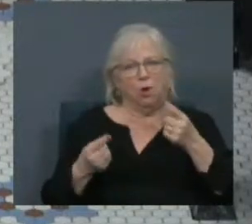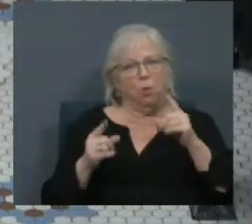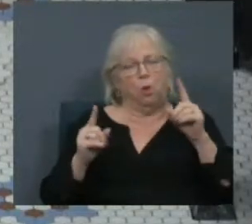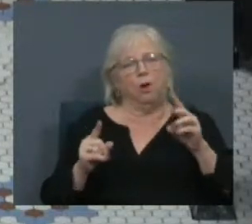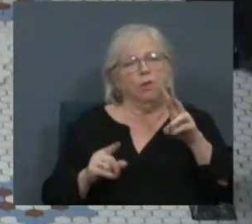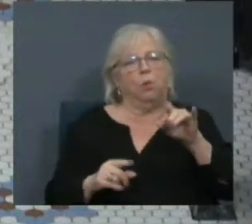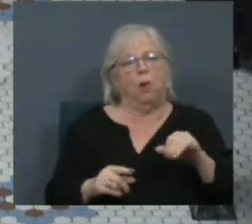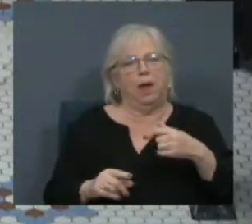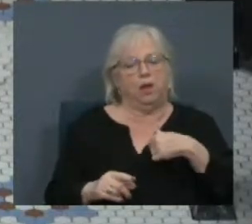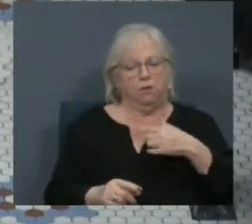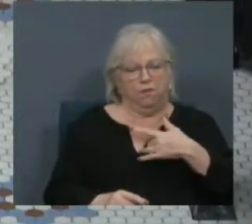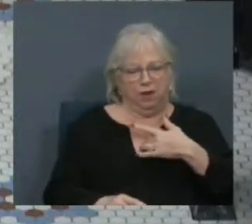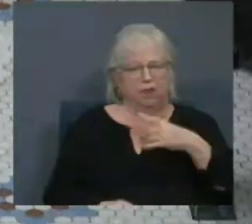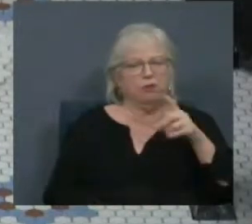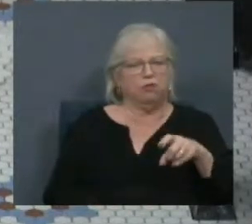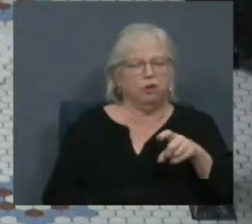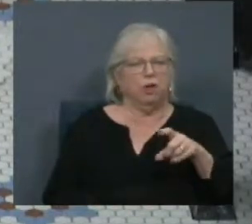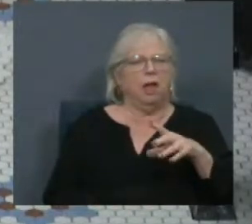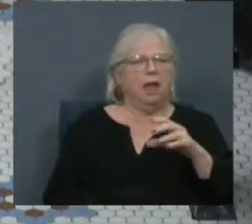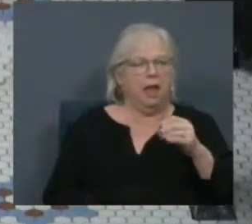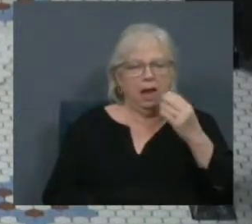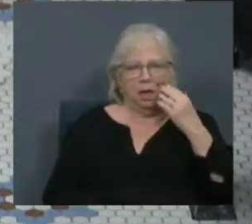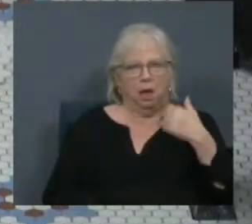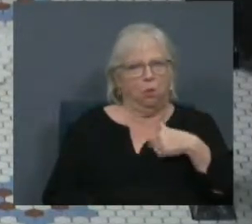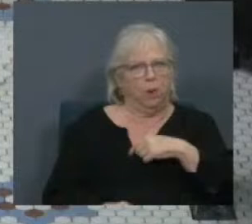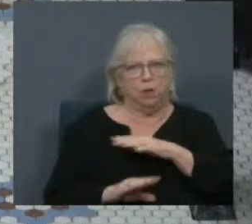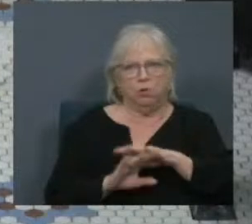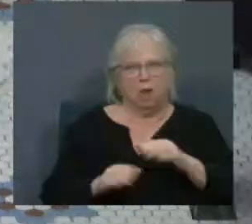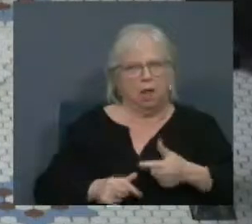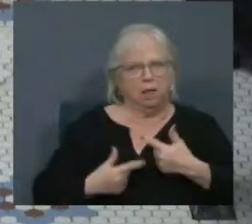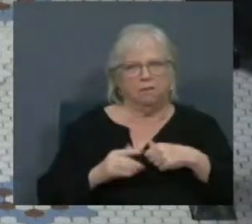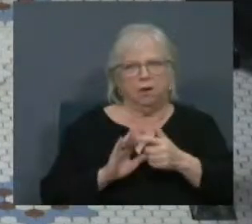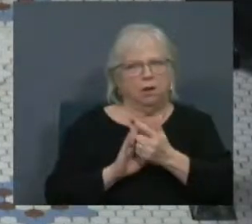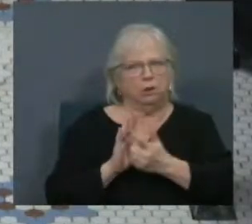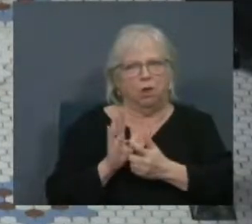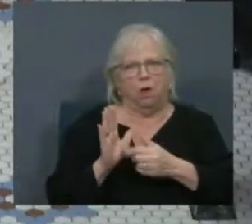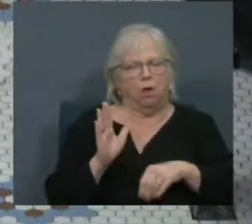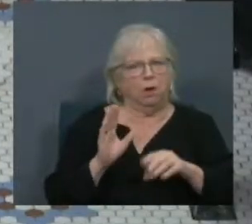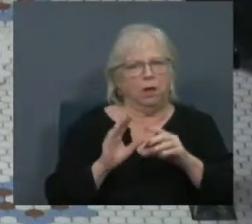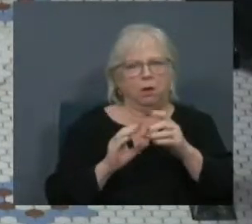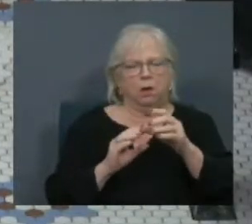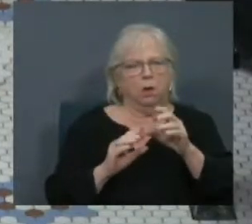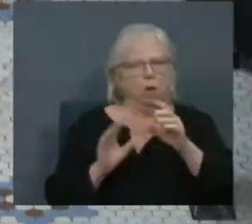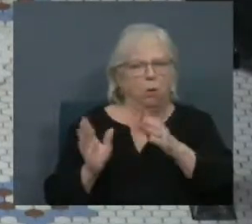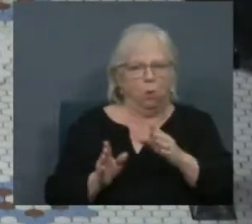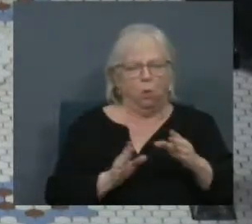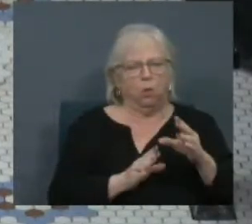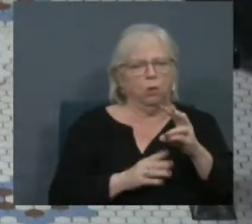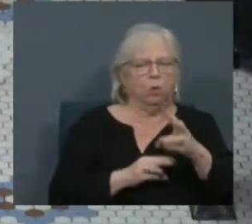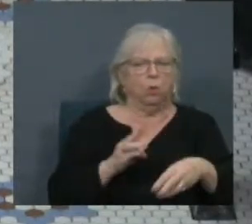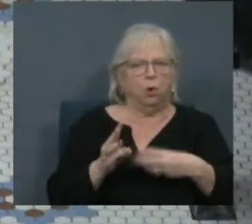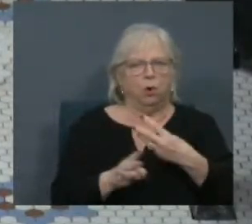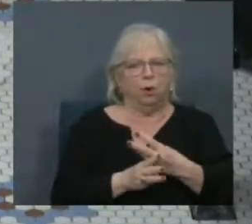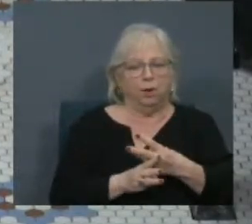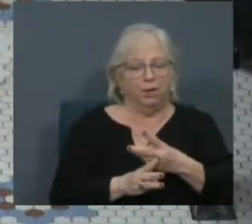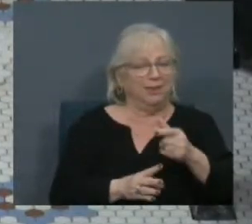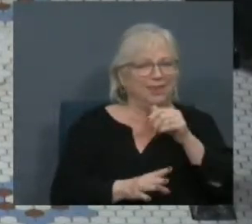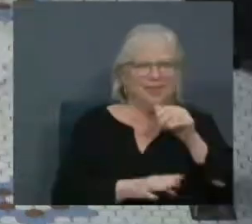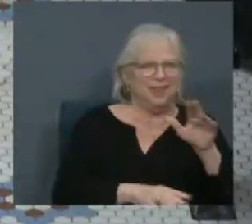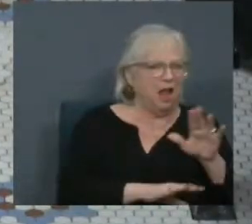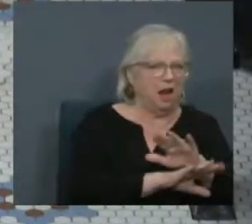I am well versed that we do not live in a law and order world. This is not television. This is real life. And so back